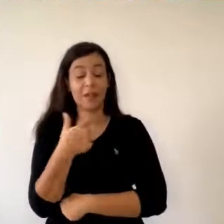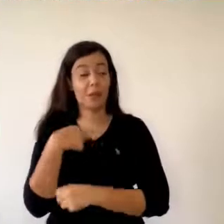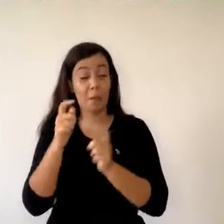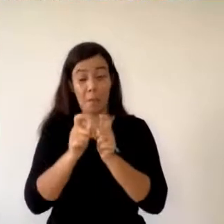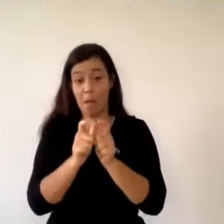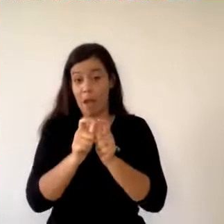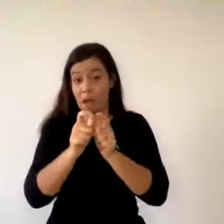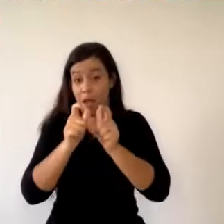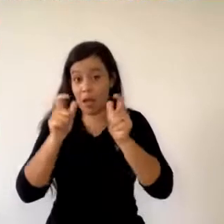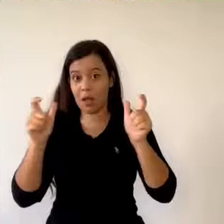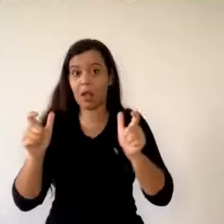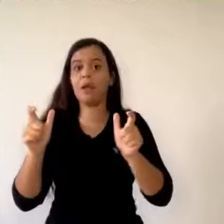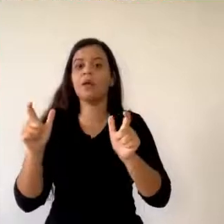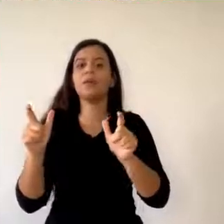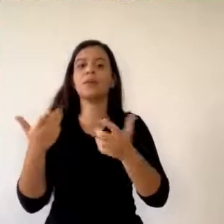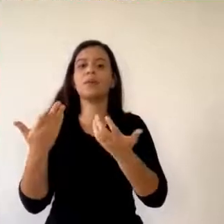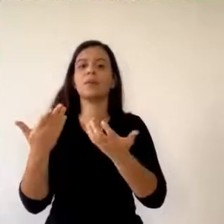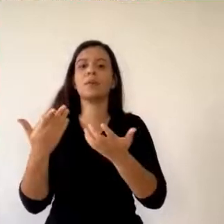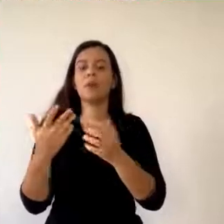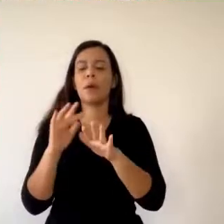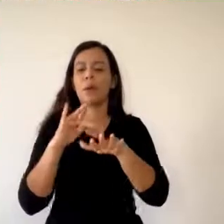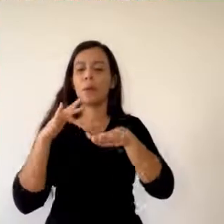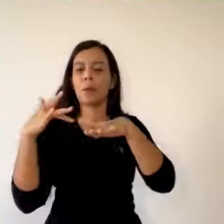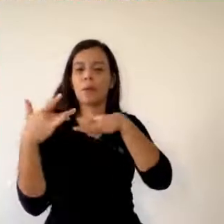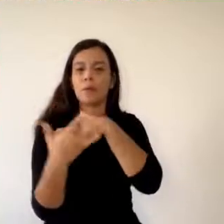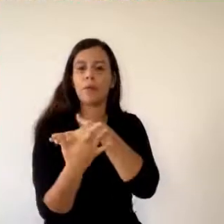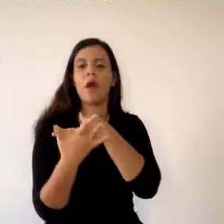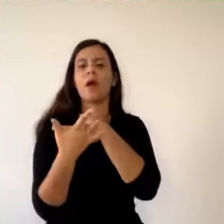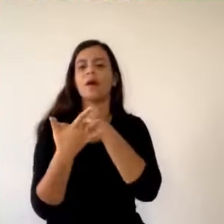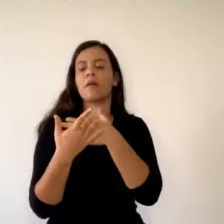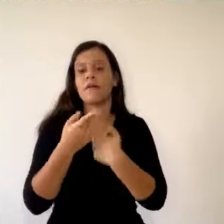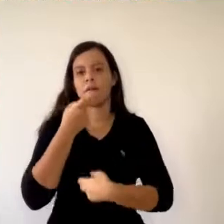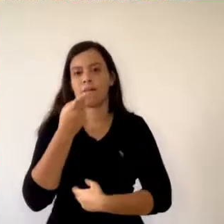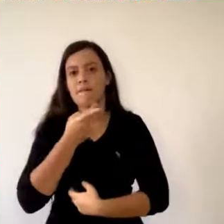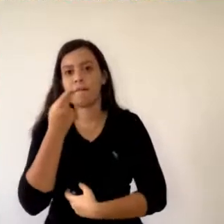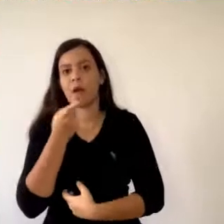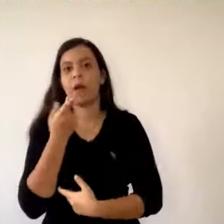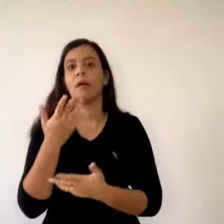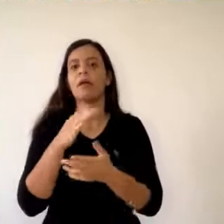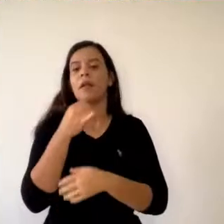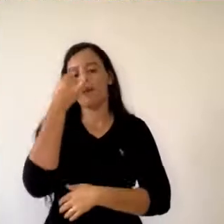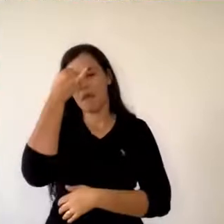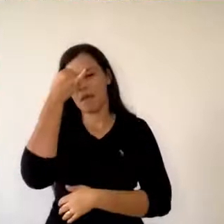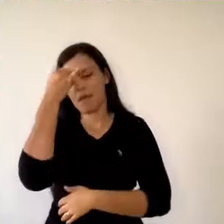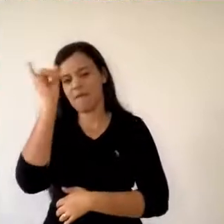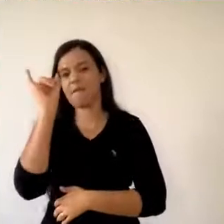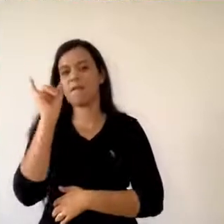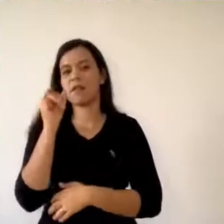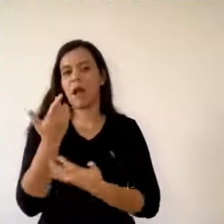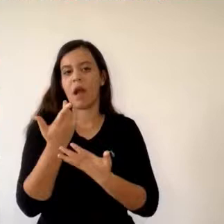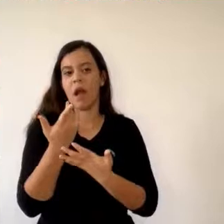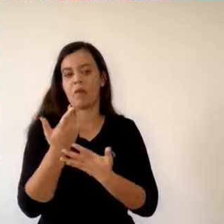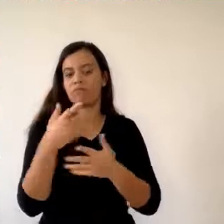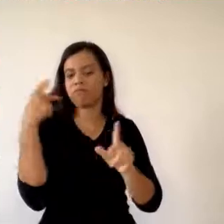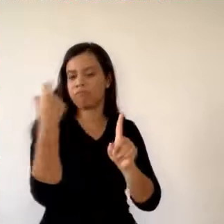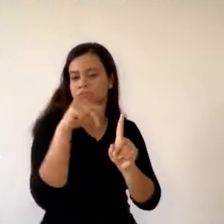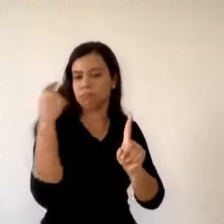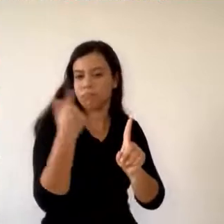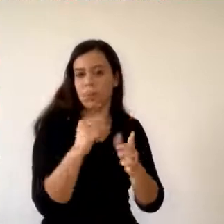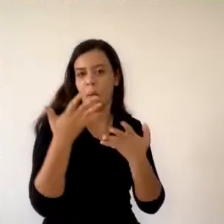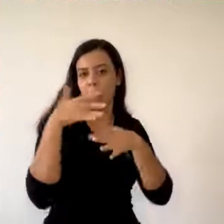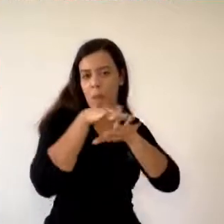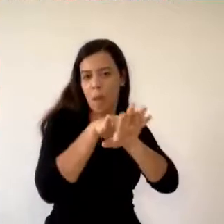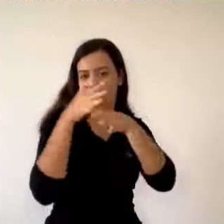this polarization that comes in terms of social networks and this culture of canceling. and